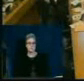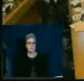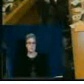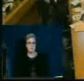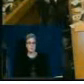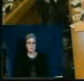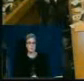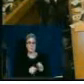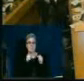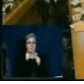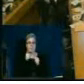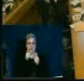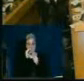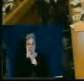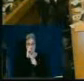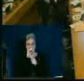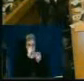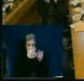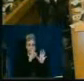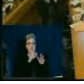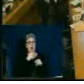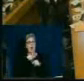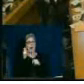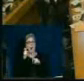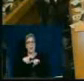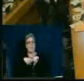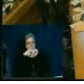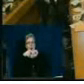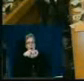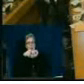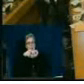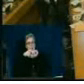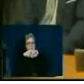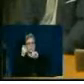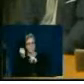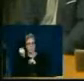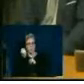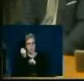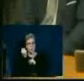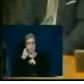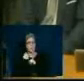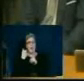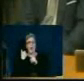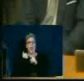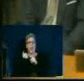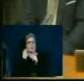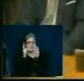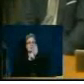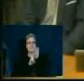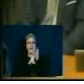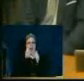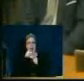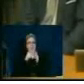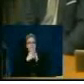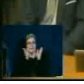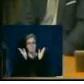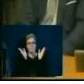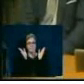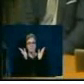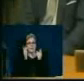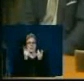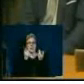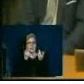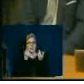You're through, Mr. McKenzie. I need to pause this for just a second because we had a sign-up public forum to